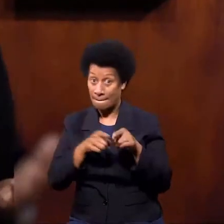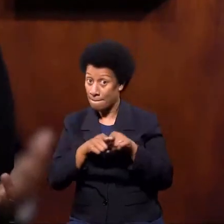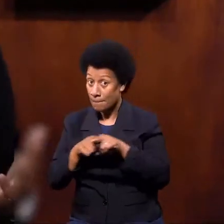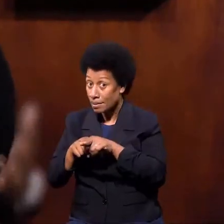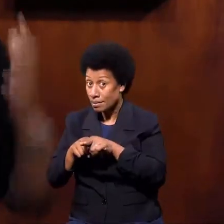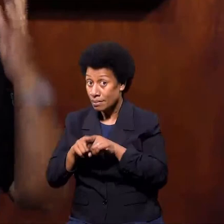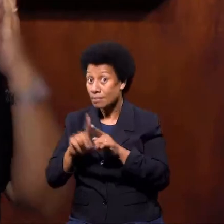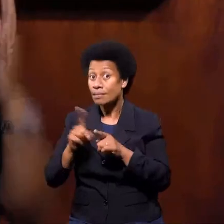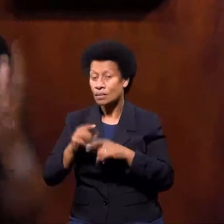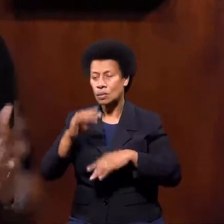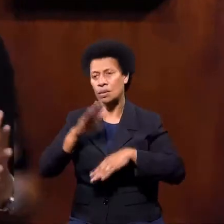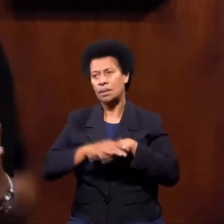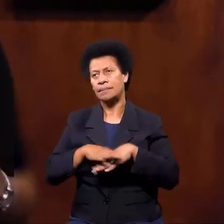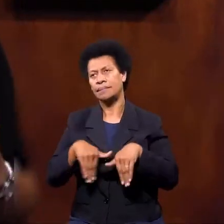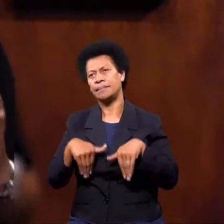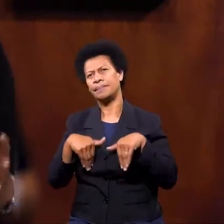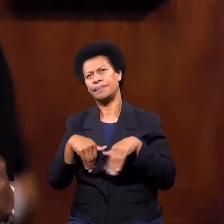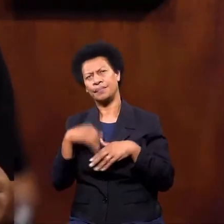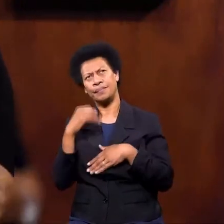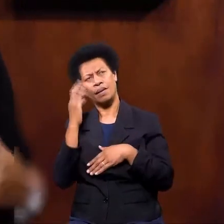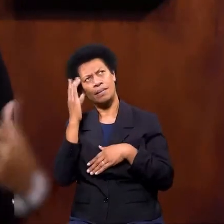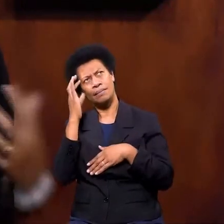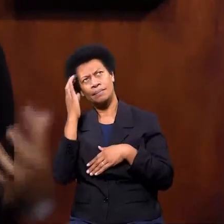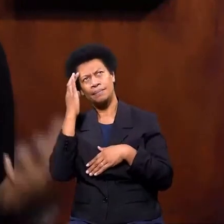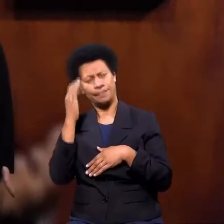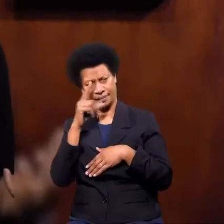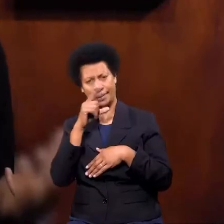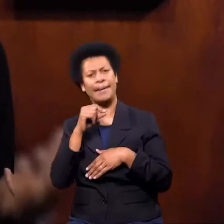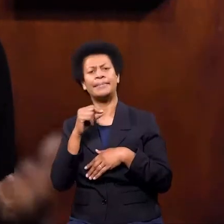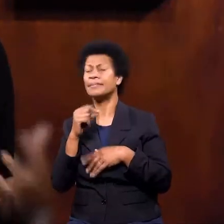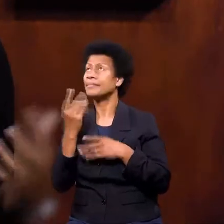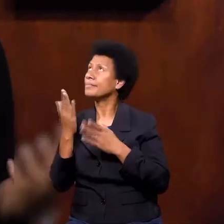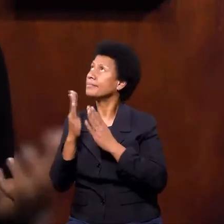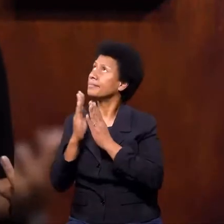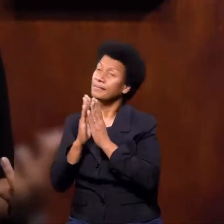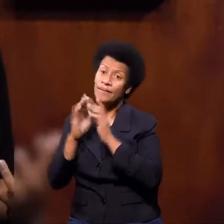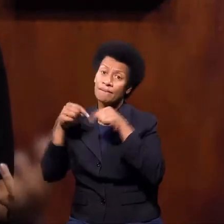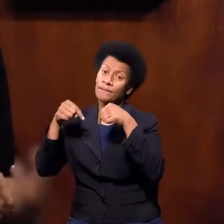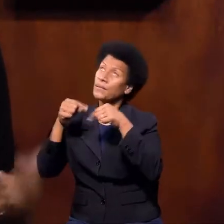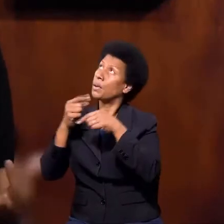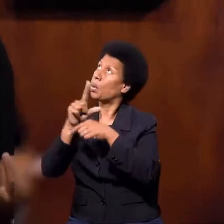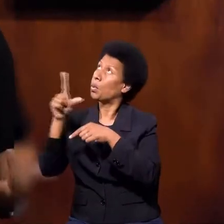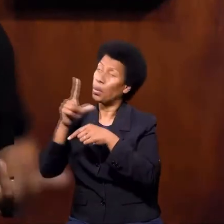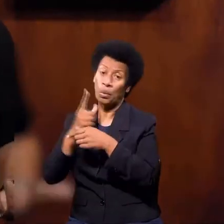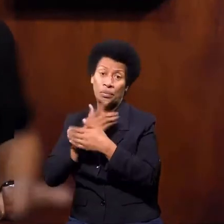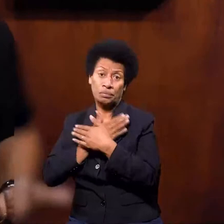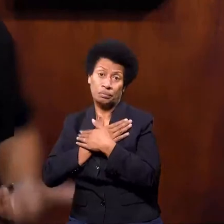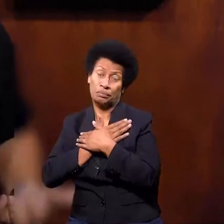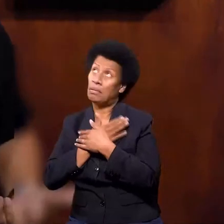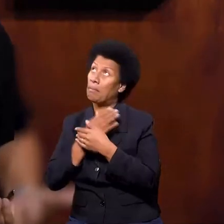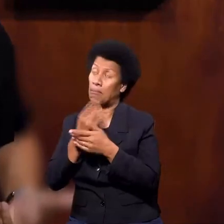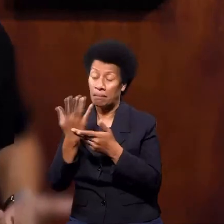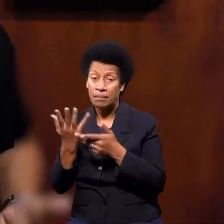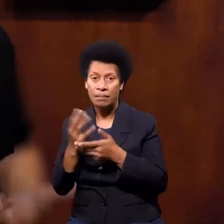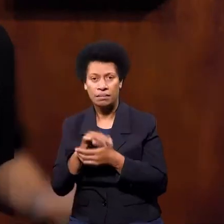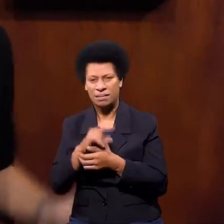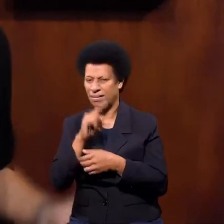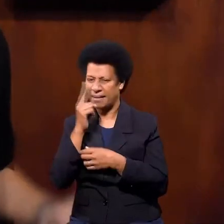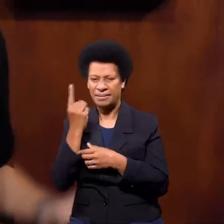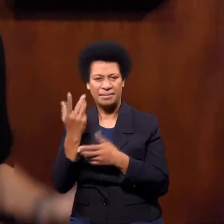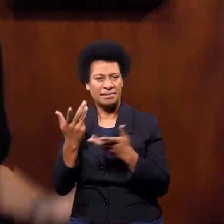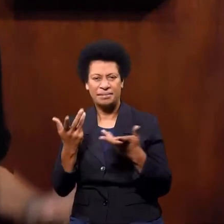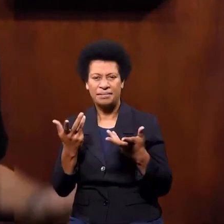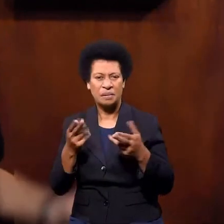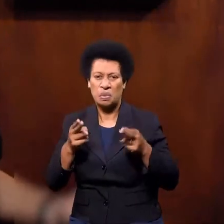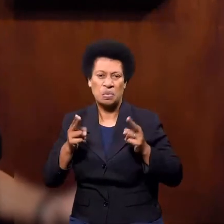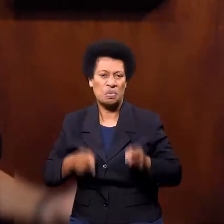other words, if you are sitting out there thinking you can master this fear of the Lord inside of you from somewhere, it's